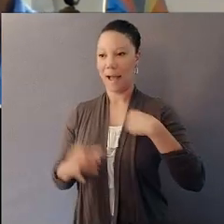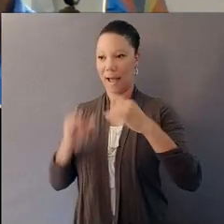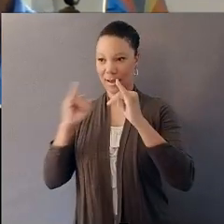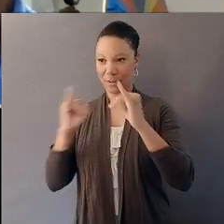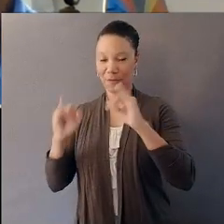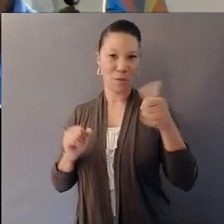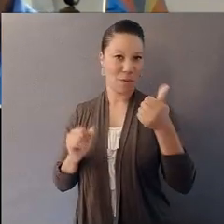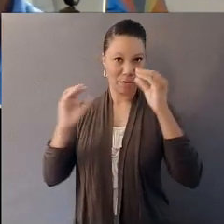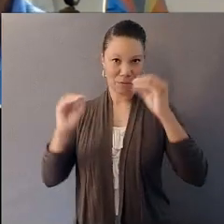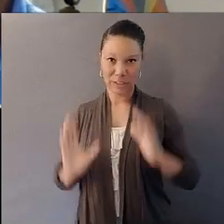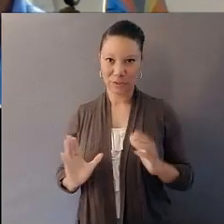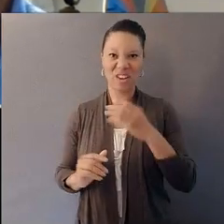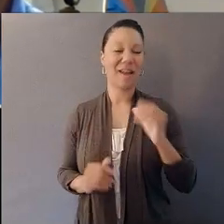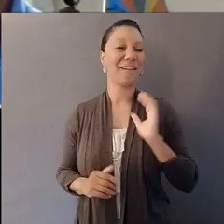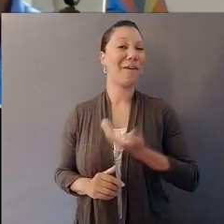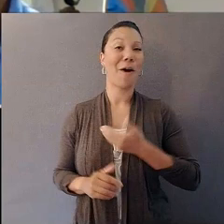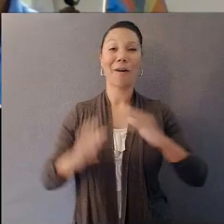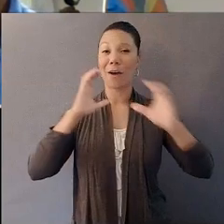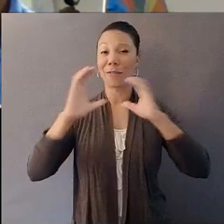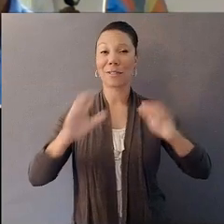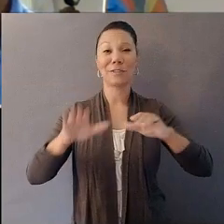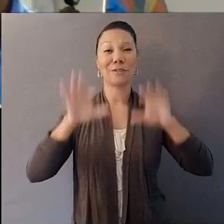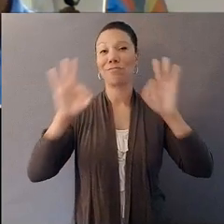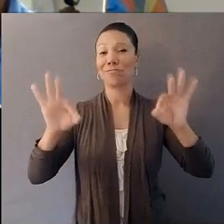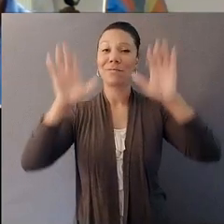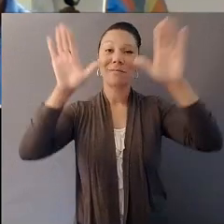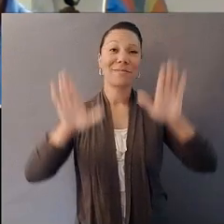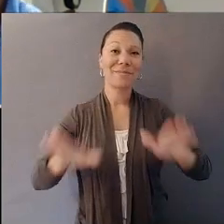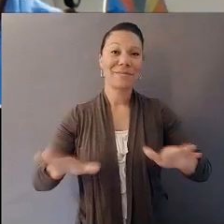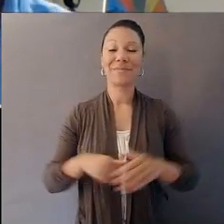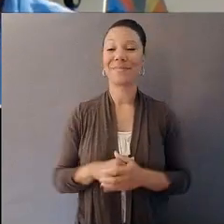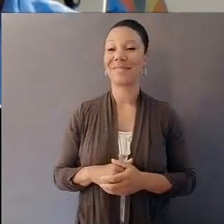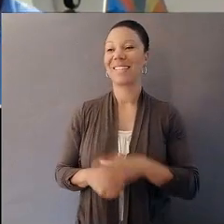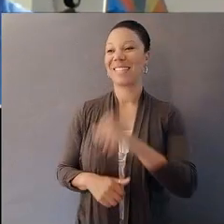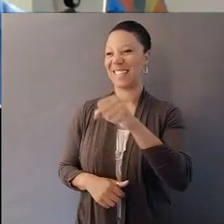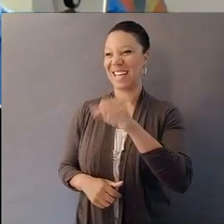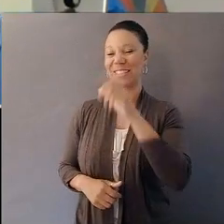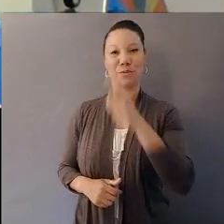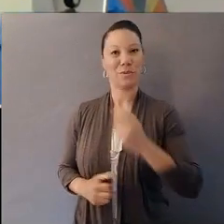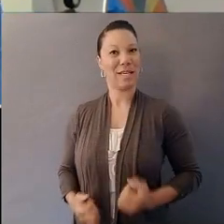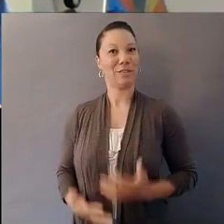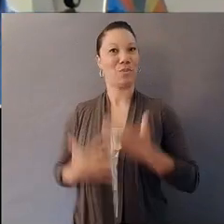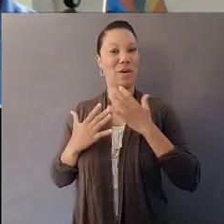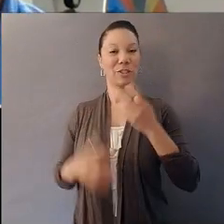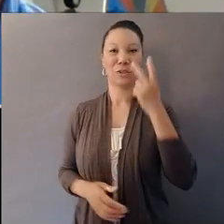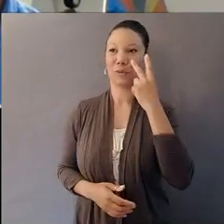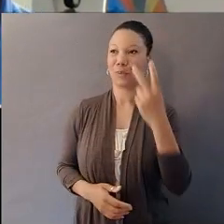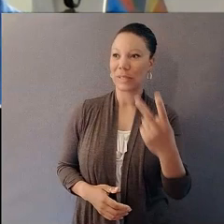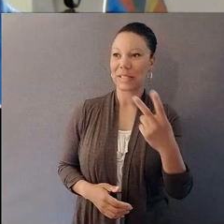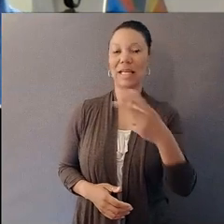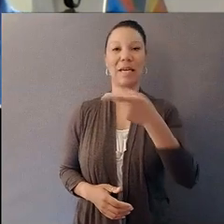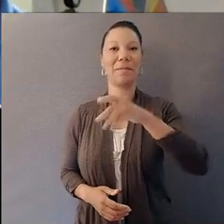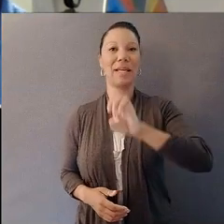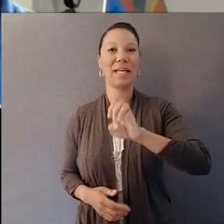great conversation. Yeah, it was pretty inspirational to see how PE teacher